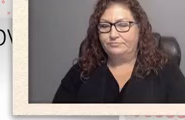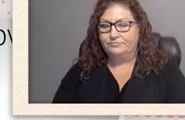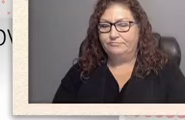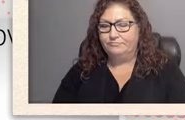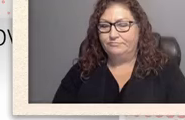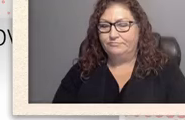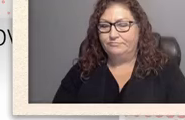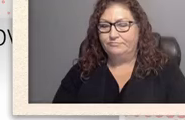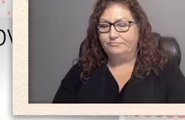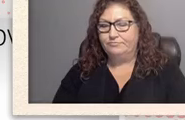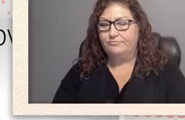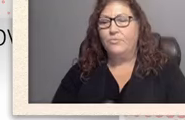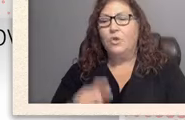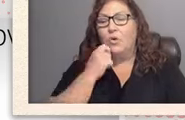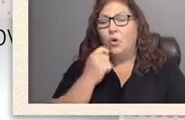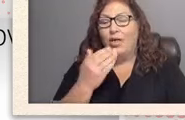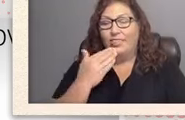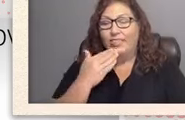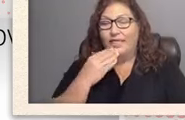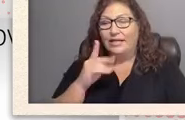Cool. Thanks, Debbie.